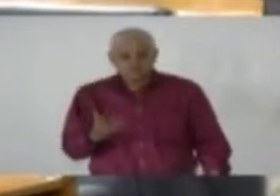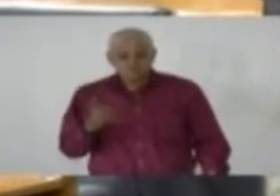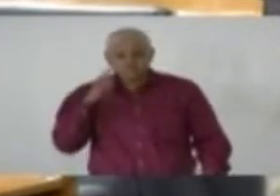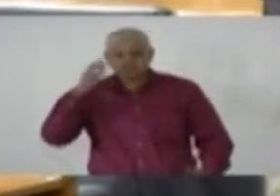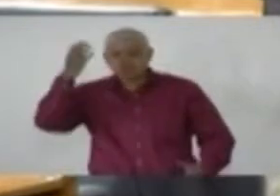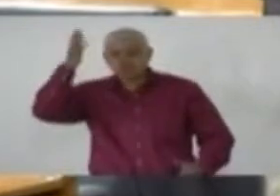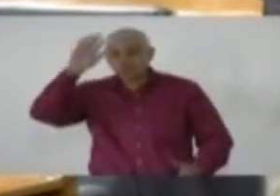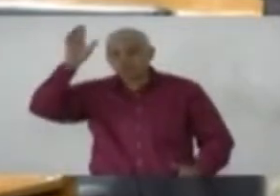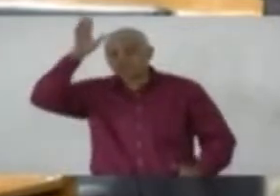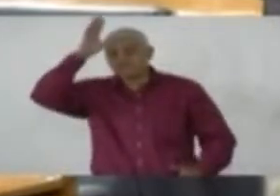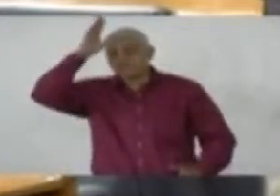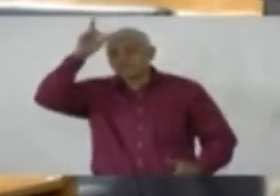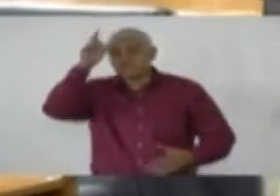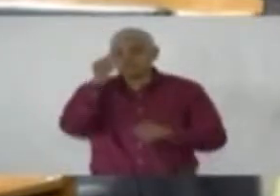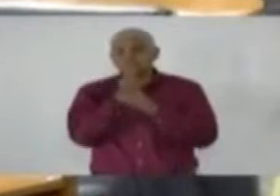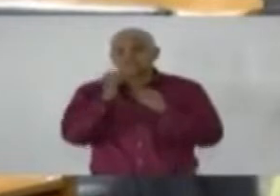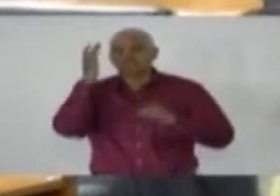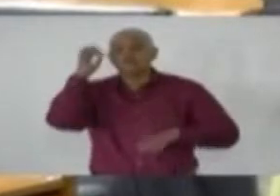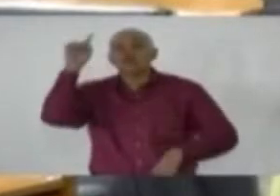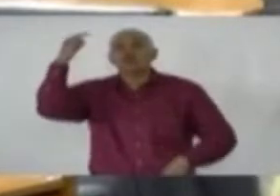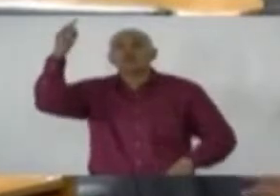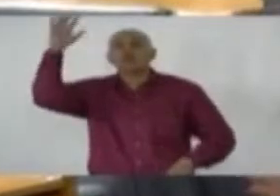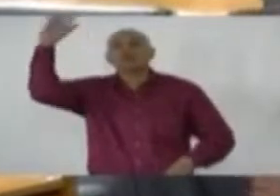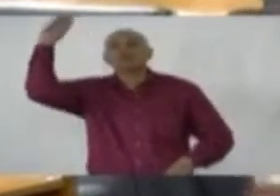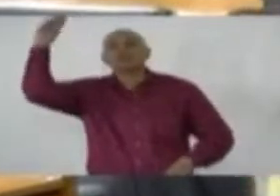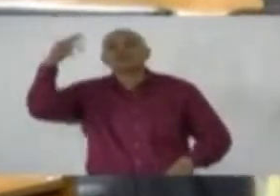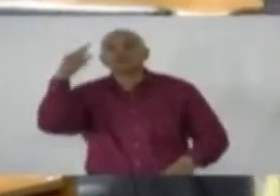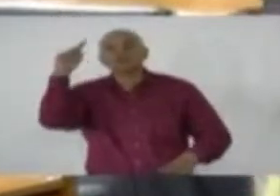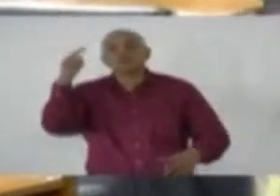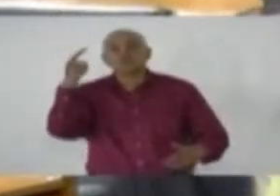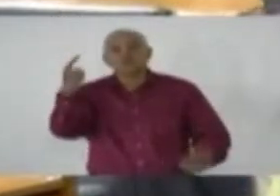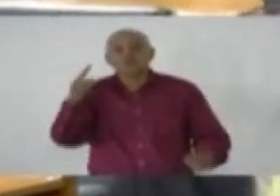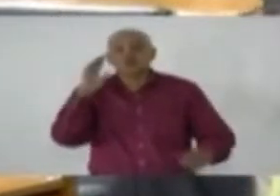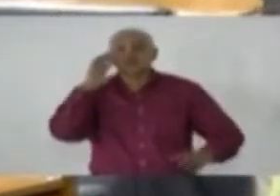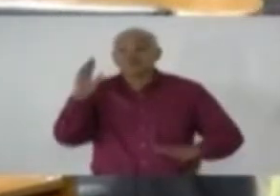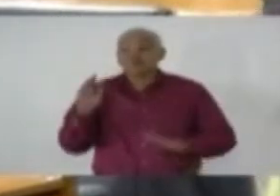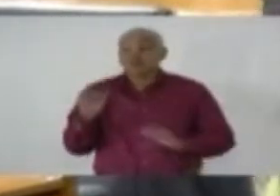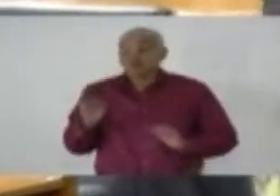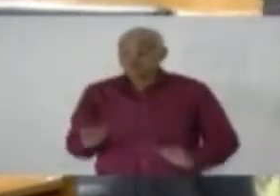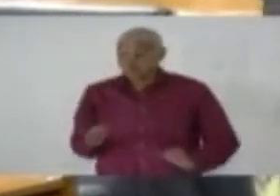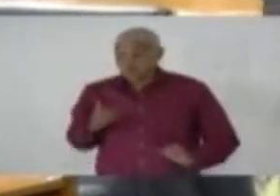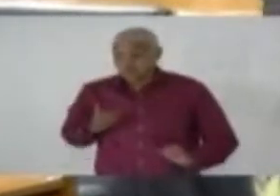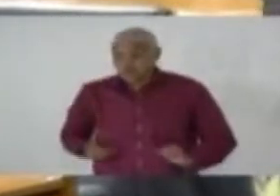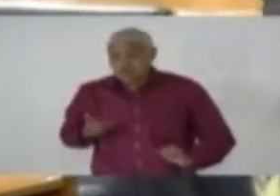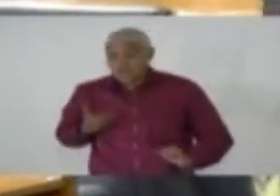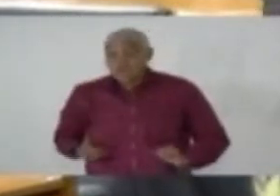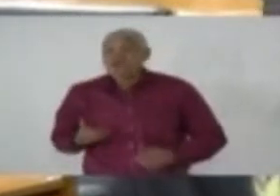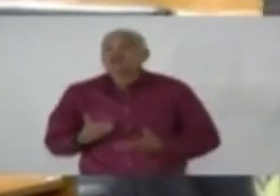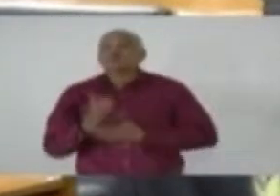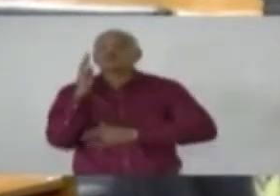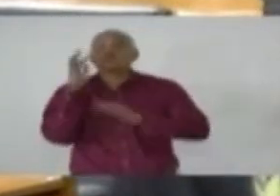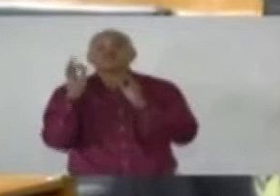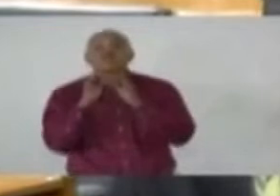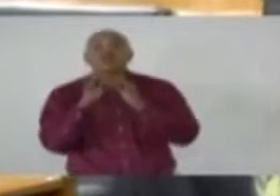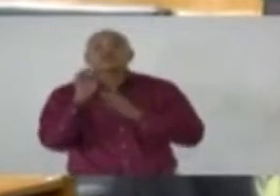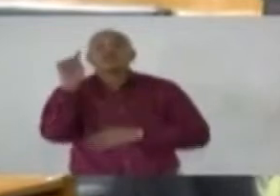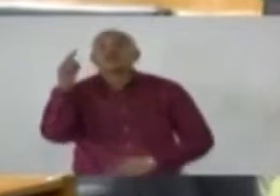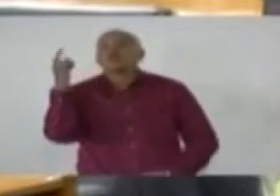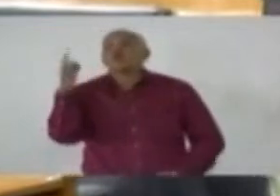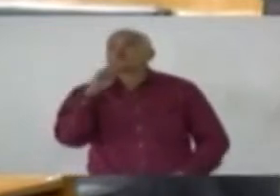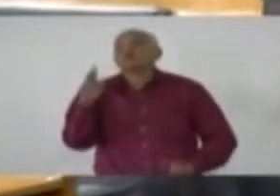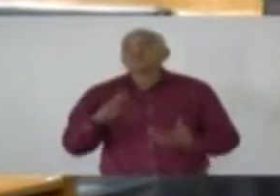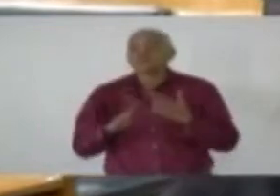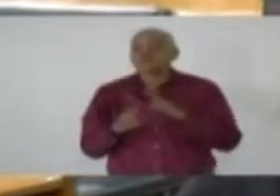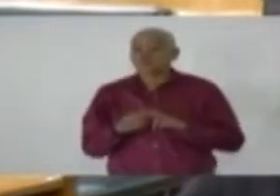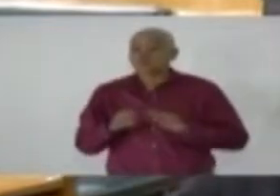Almighty Father and Savior, because only His grace alone could I, by faith alone, be